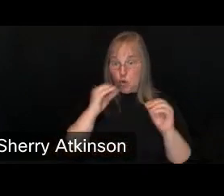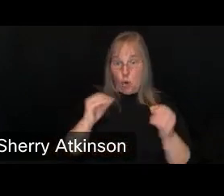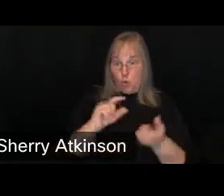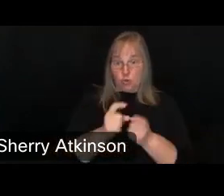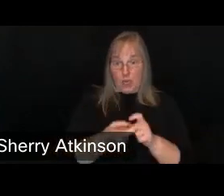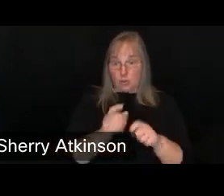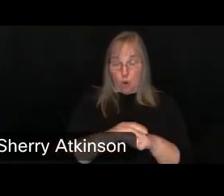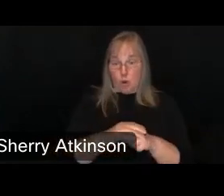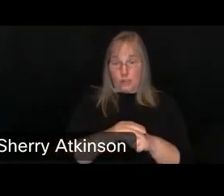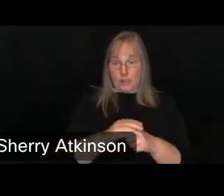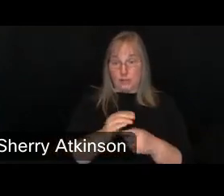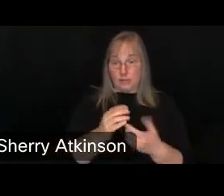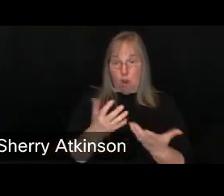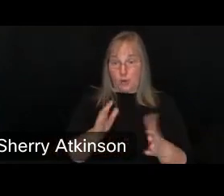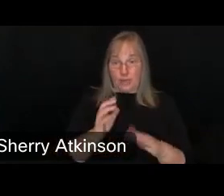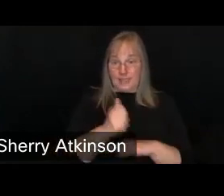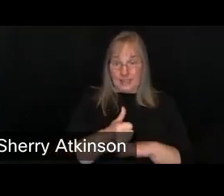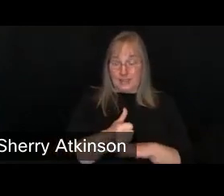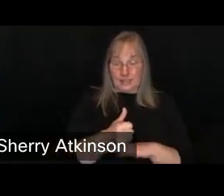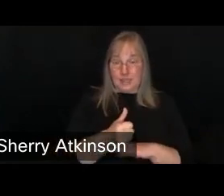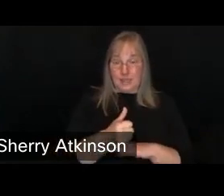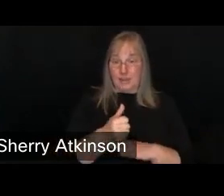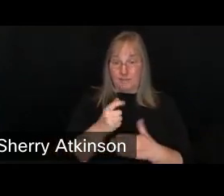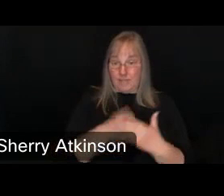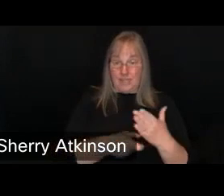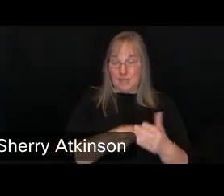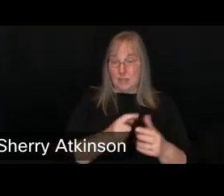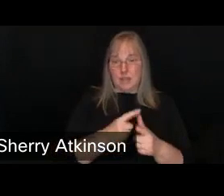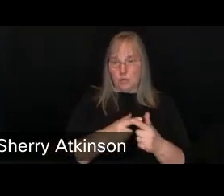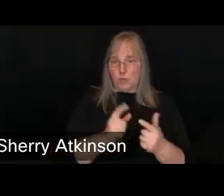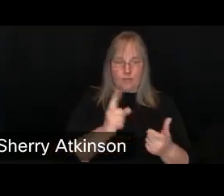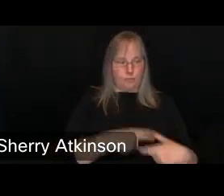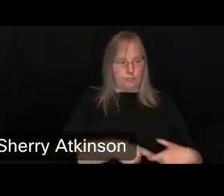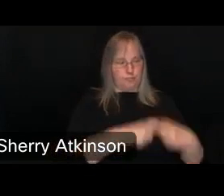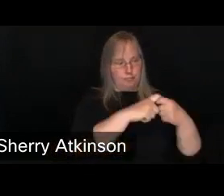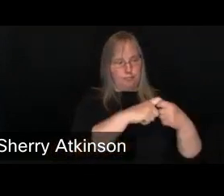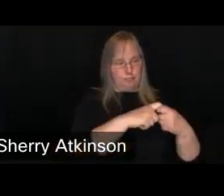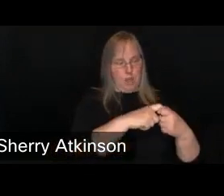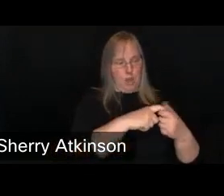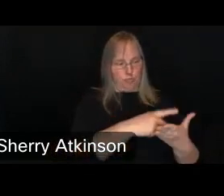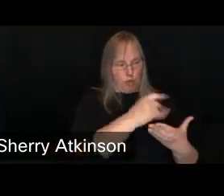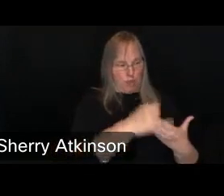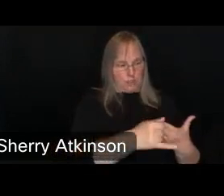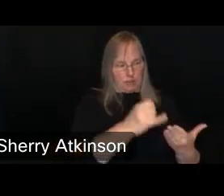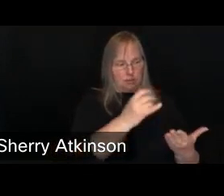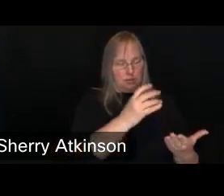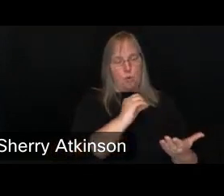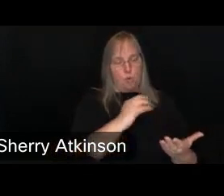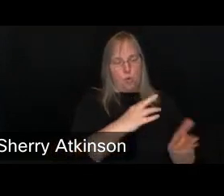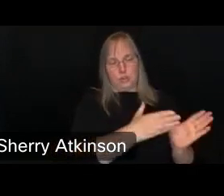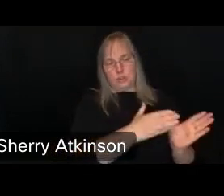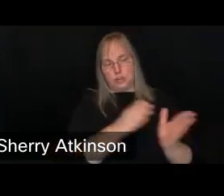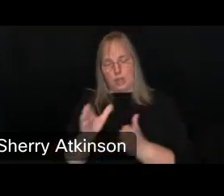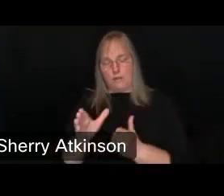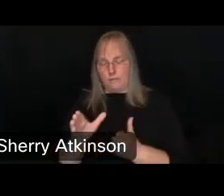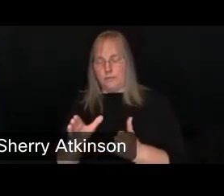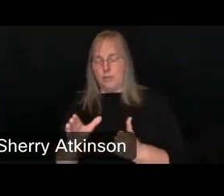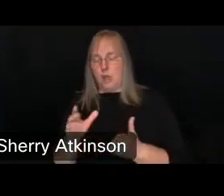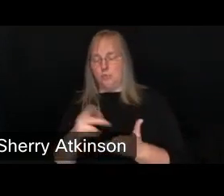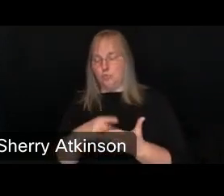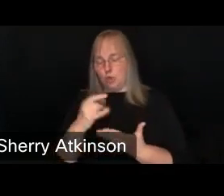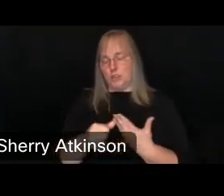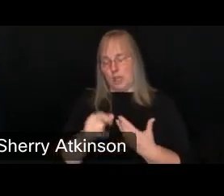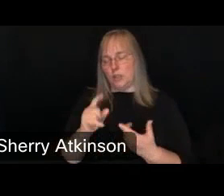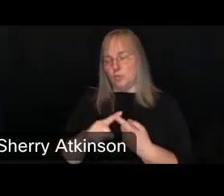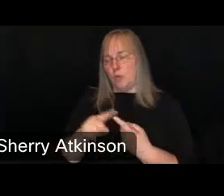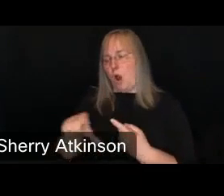we either have to stop doing the project or shift those funding towards geo and other sources then. So that's going to be